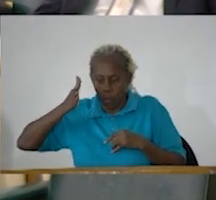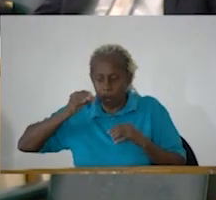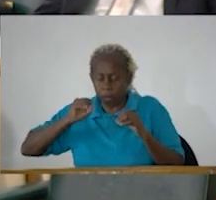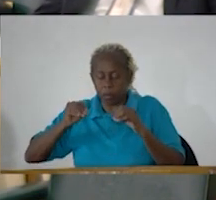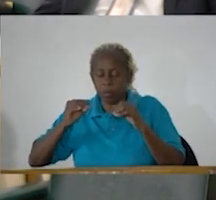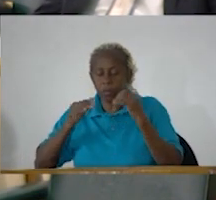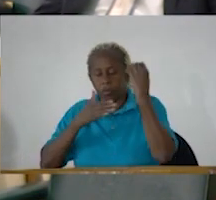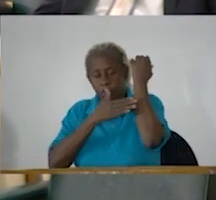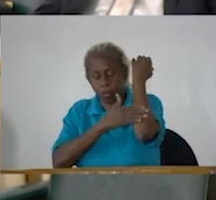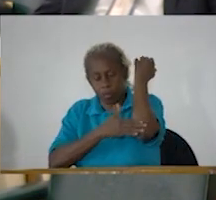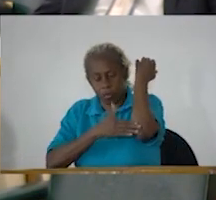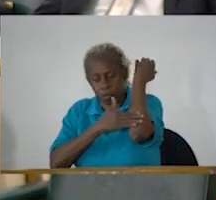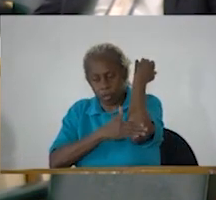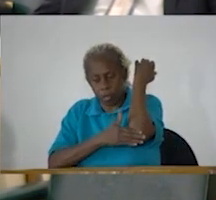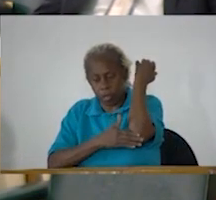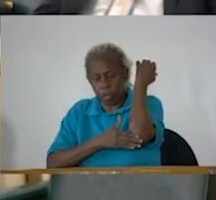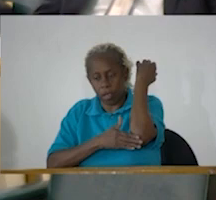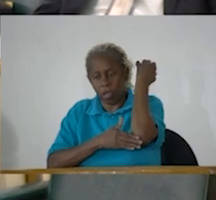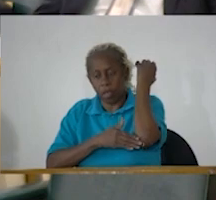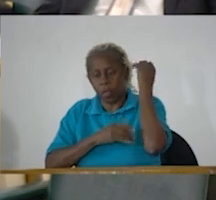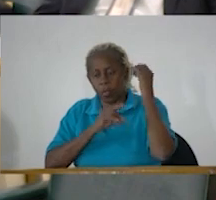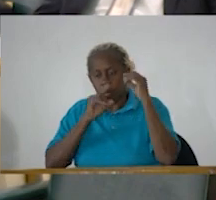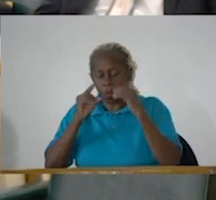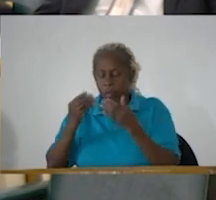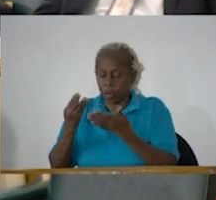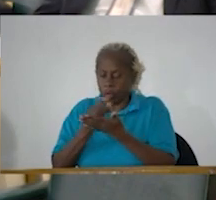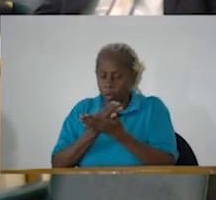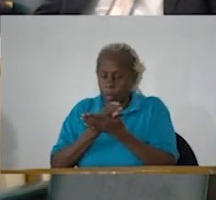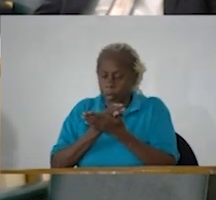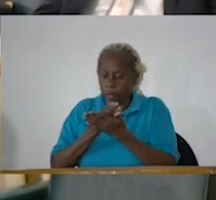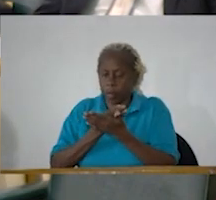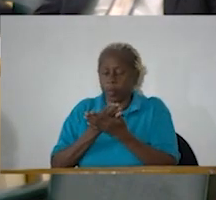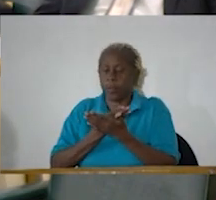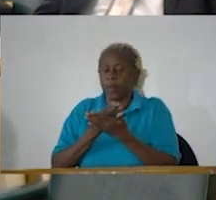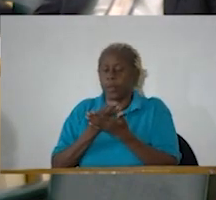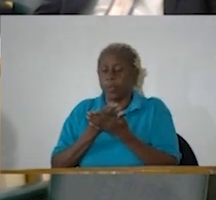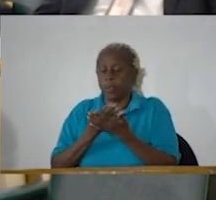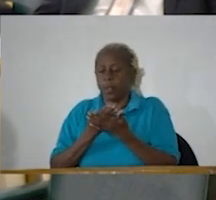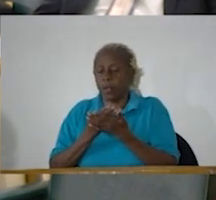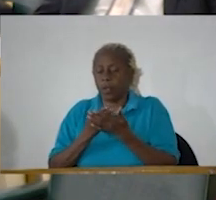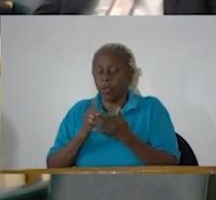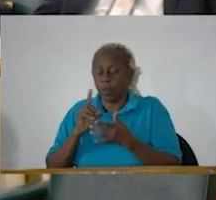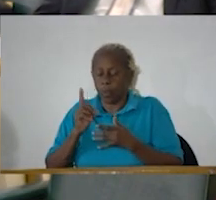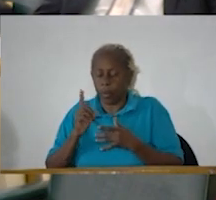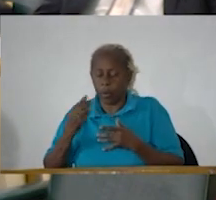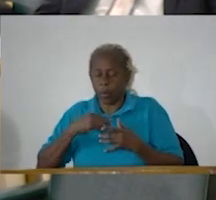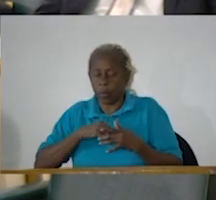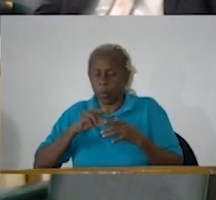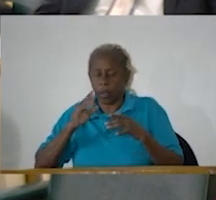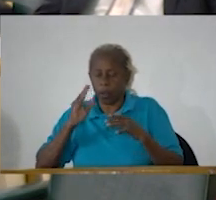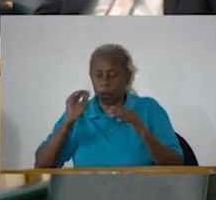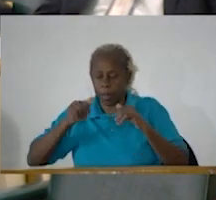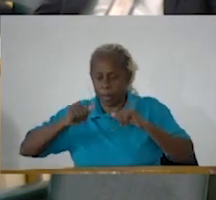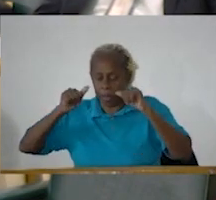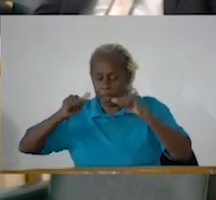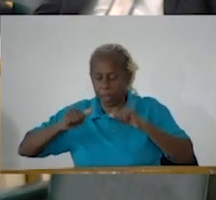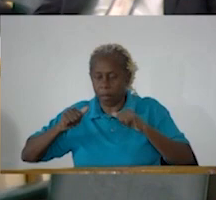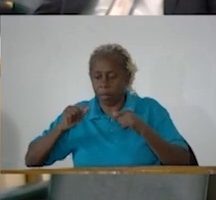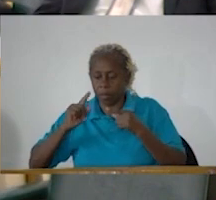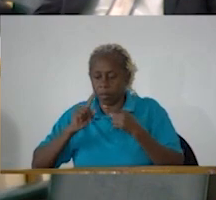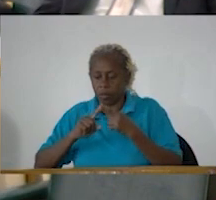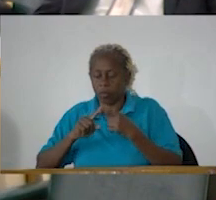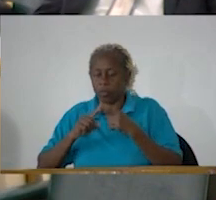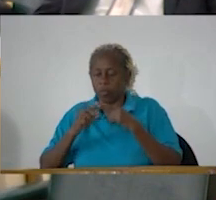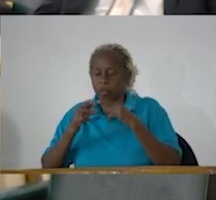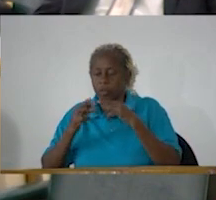country, will place our economy in a position where we will be able to